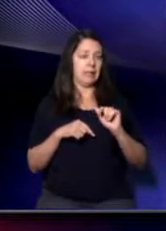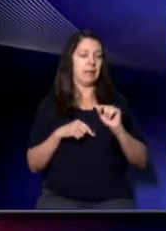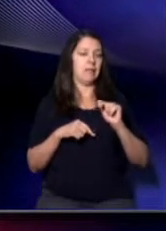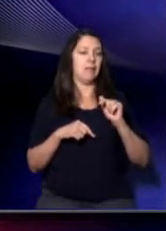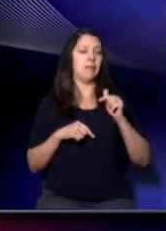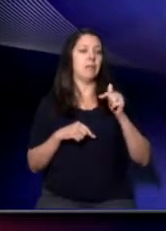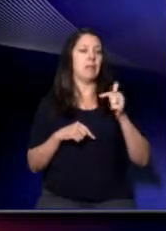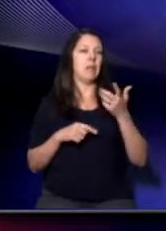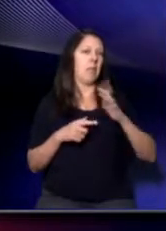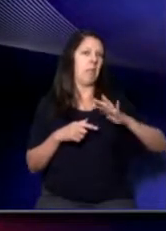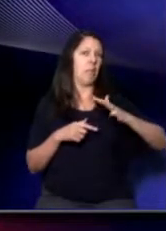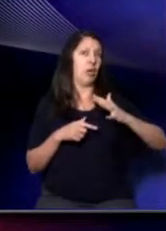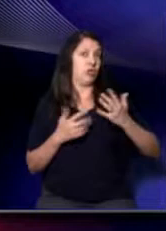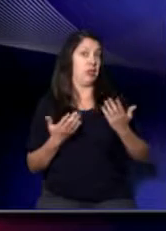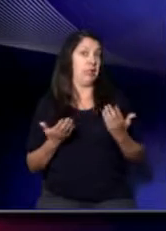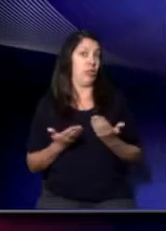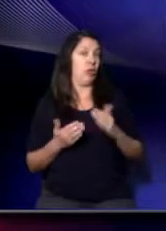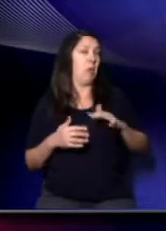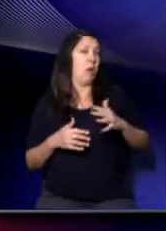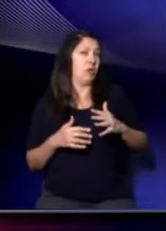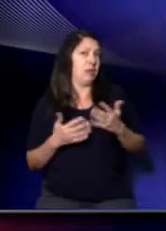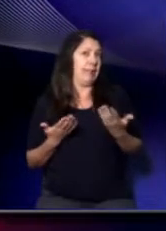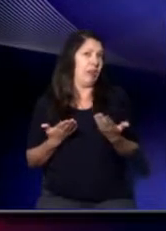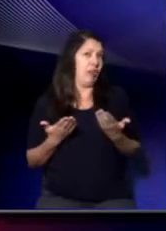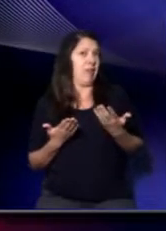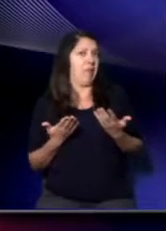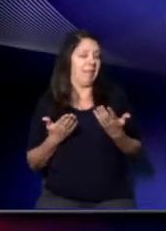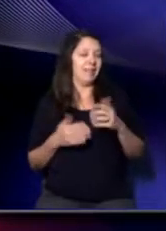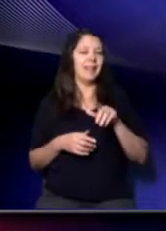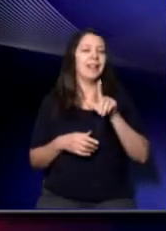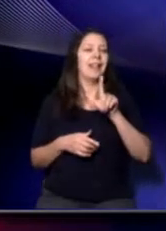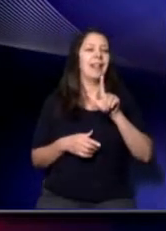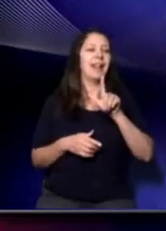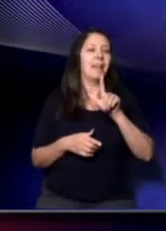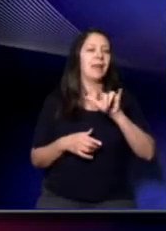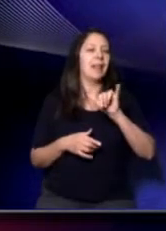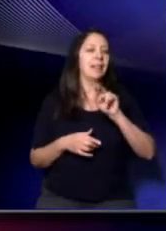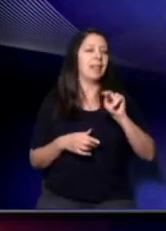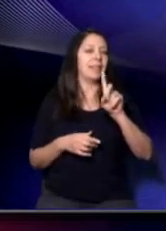Partially present. Partially here. Lynn Davison.